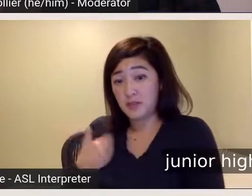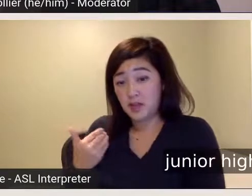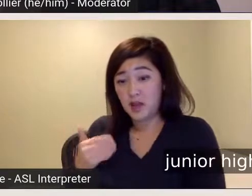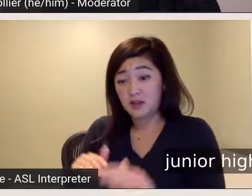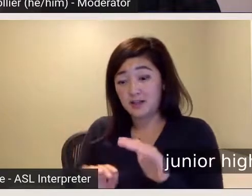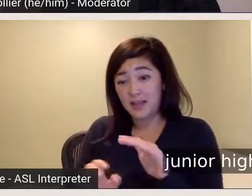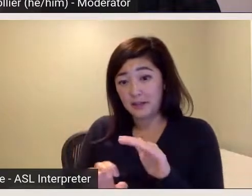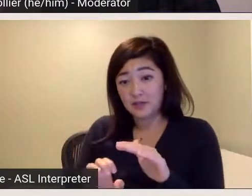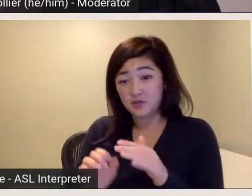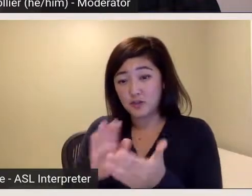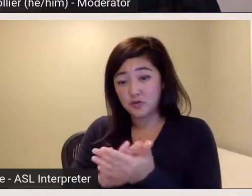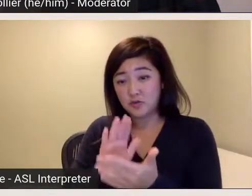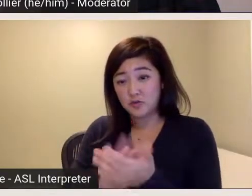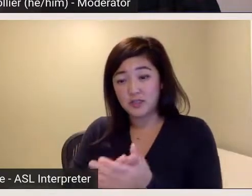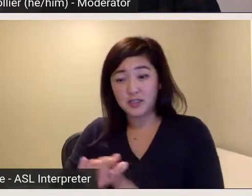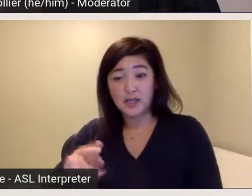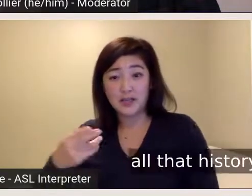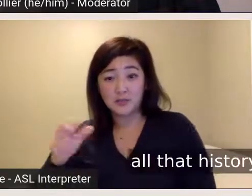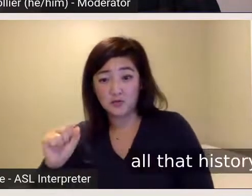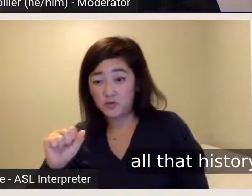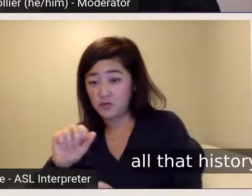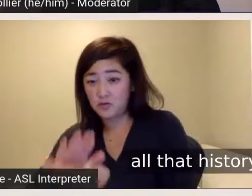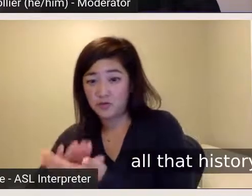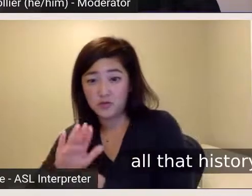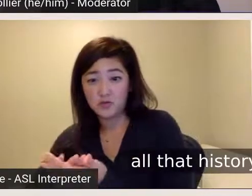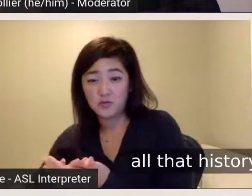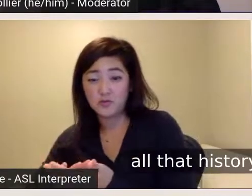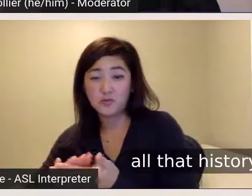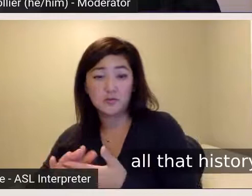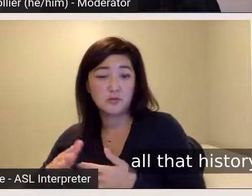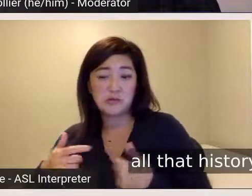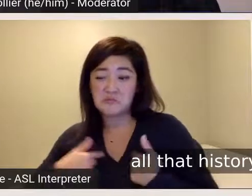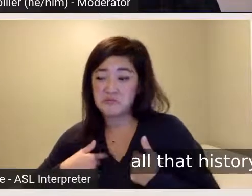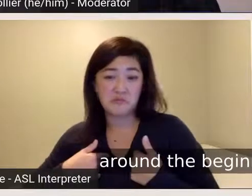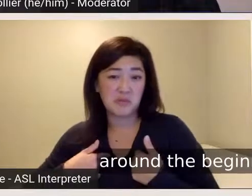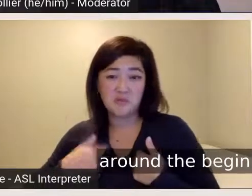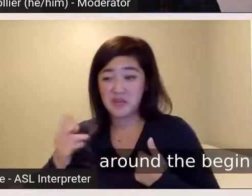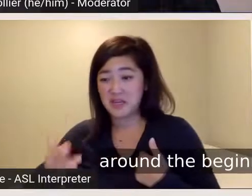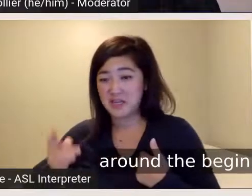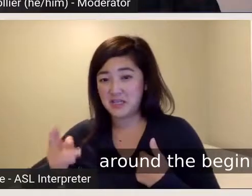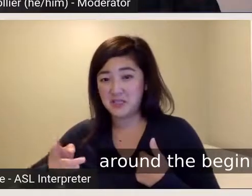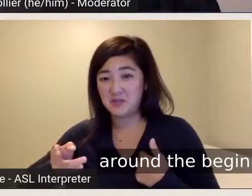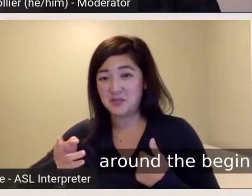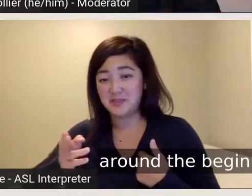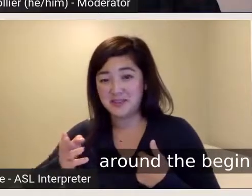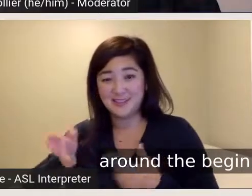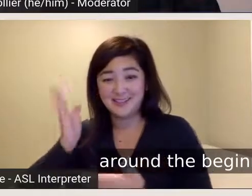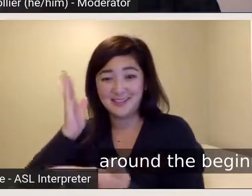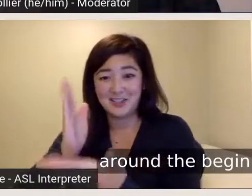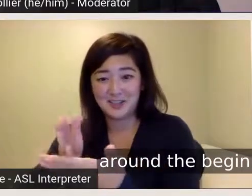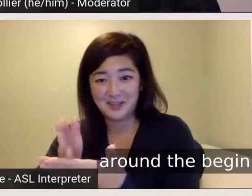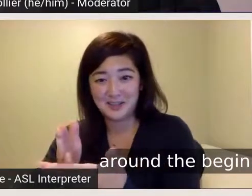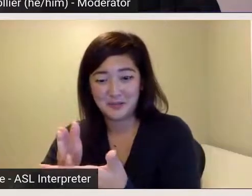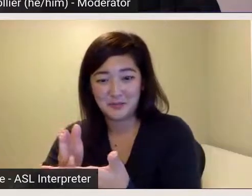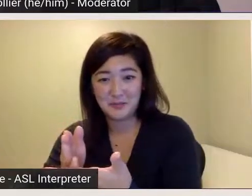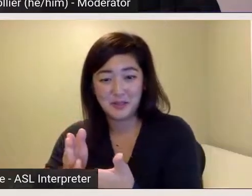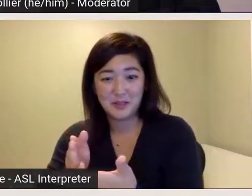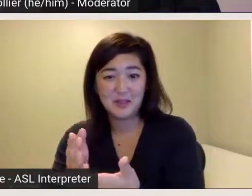junior high school kid, all the history courses ended around the beginning of the Edo